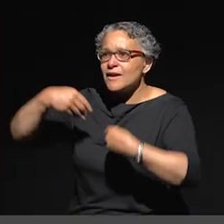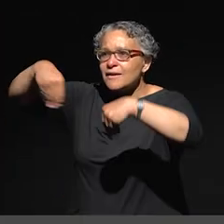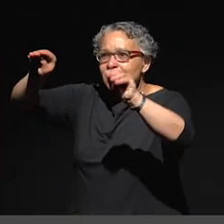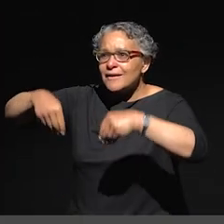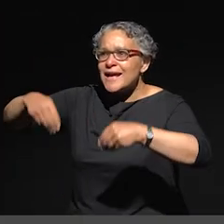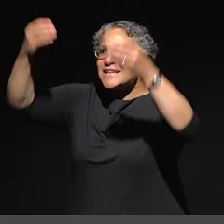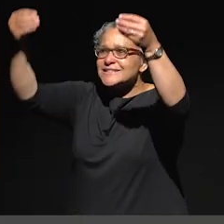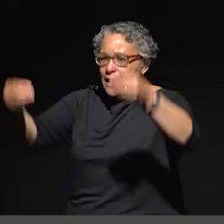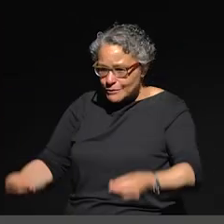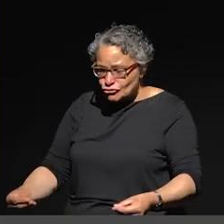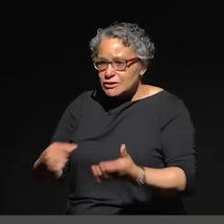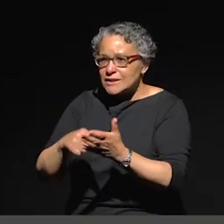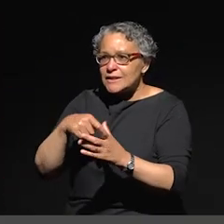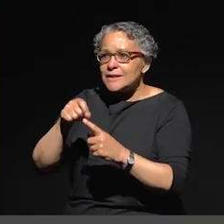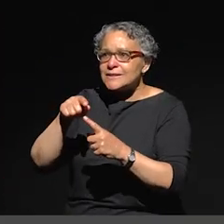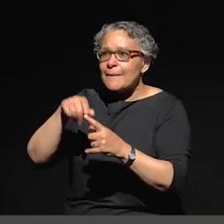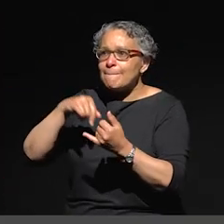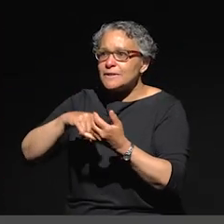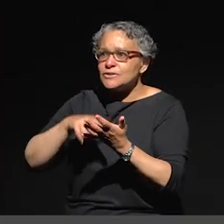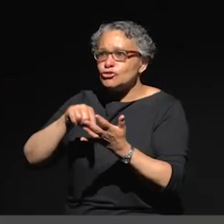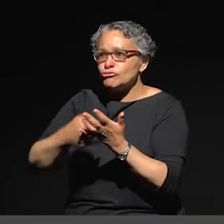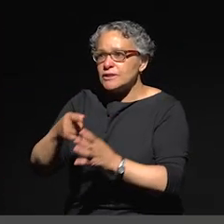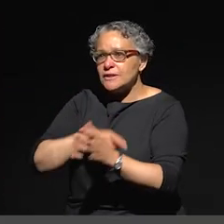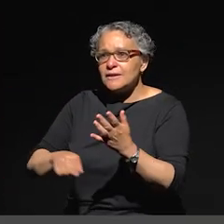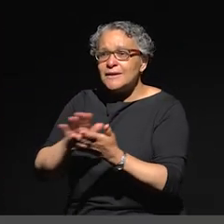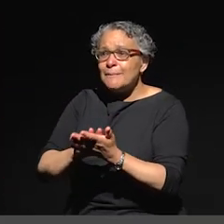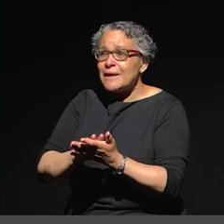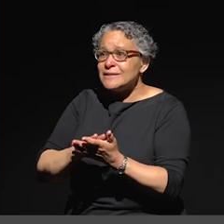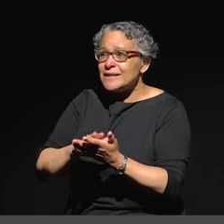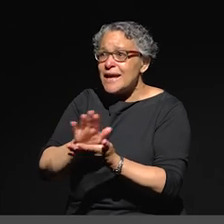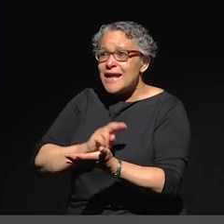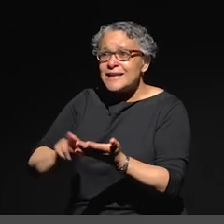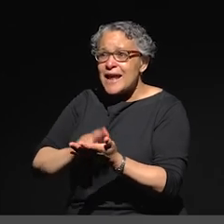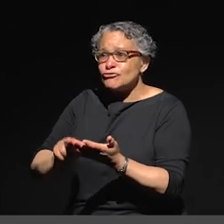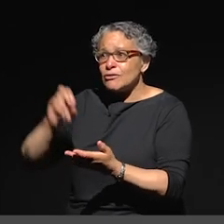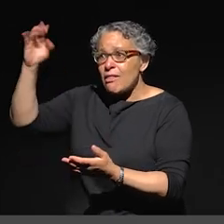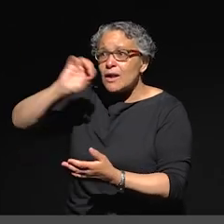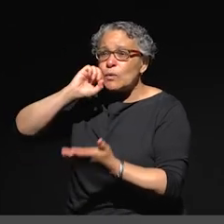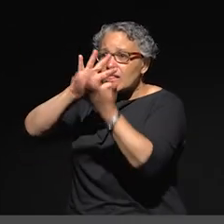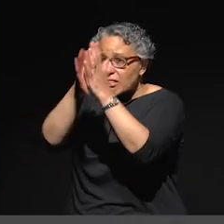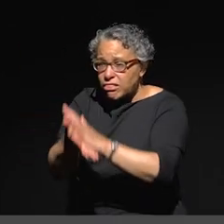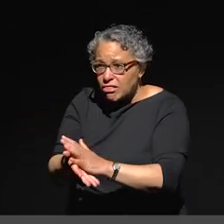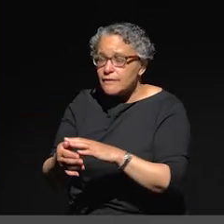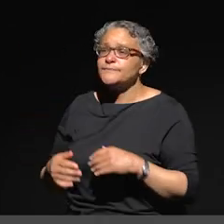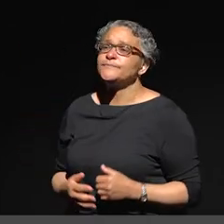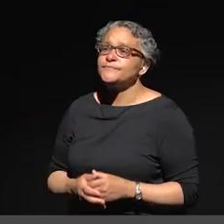Normally, of course, the great glory of these galleries is that they admit natural light, but sadly. But